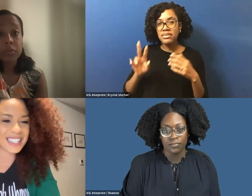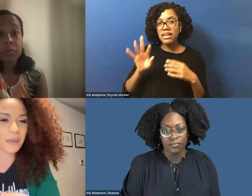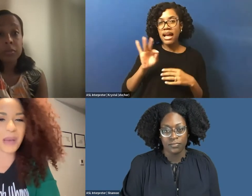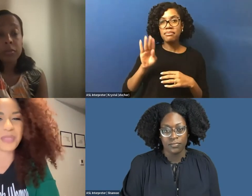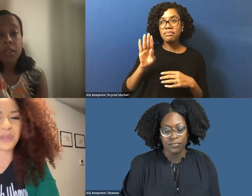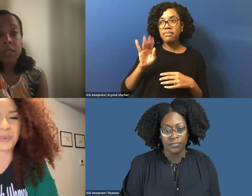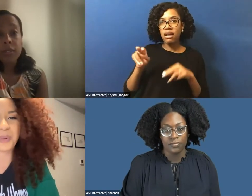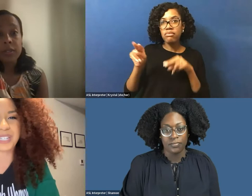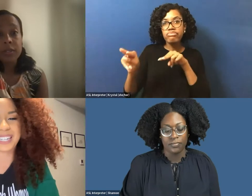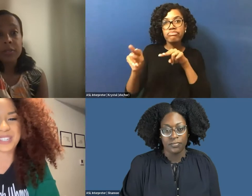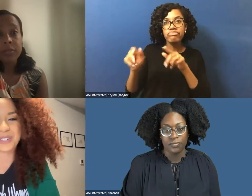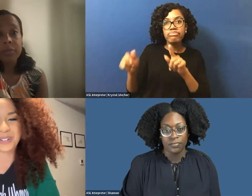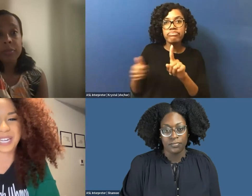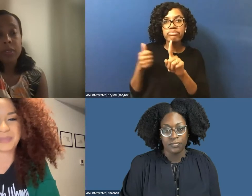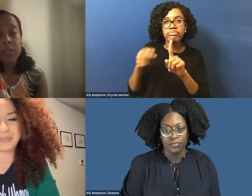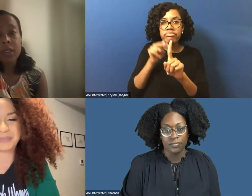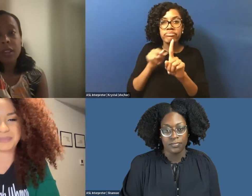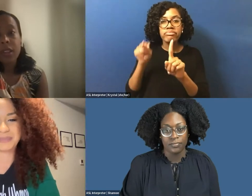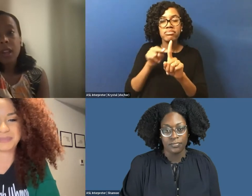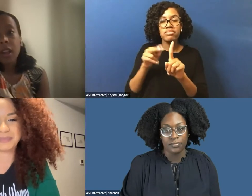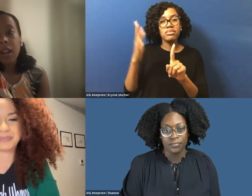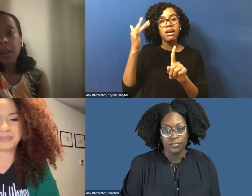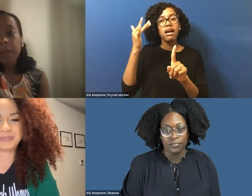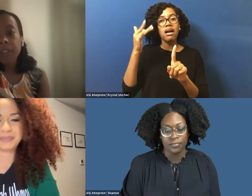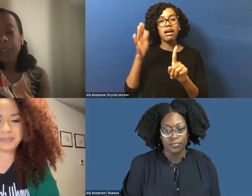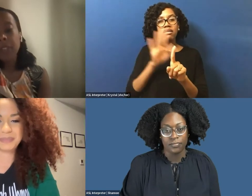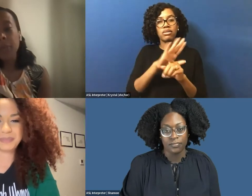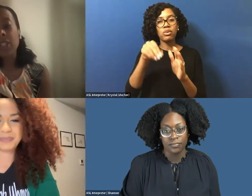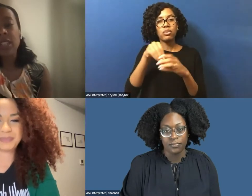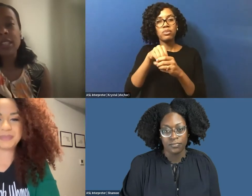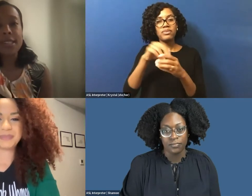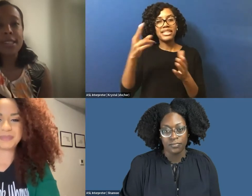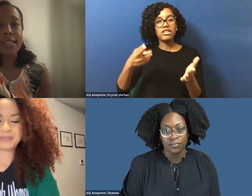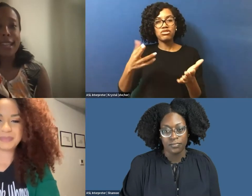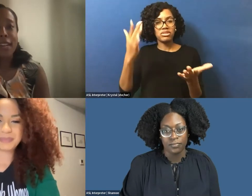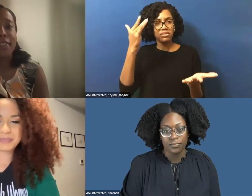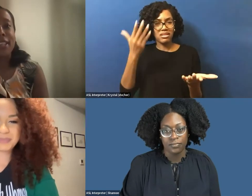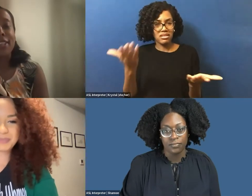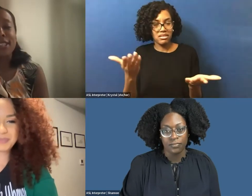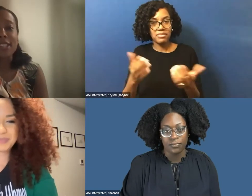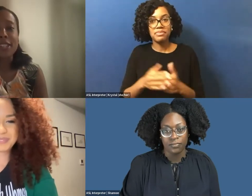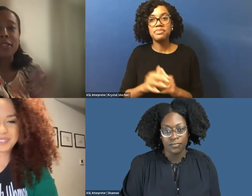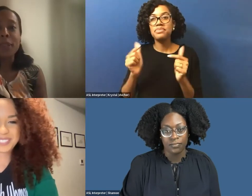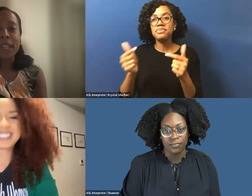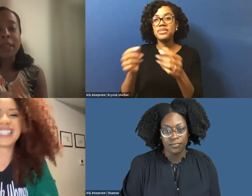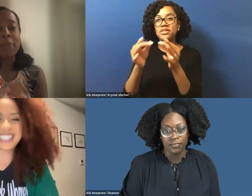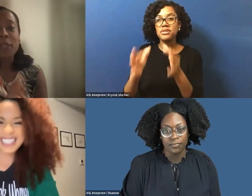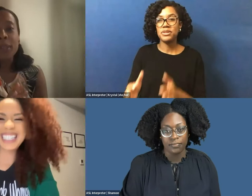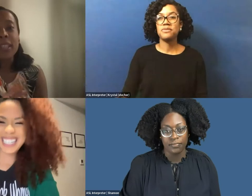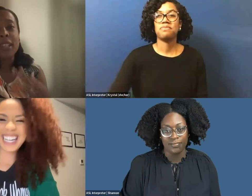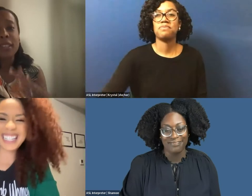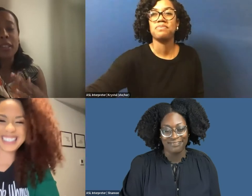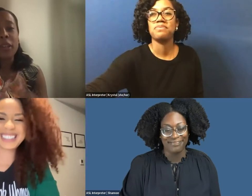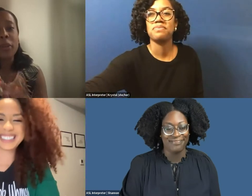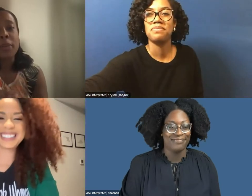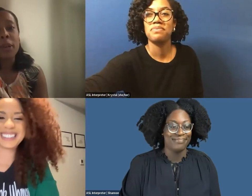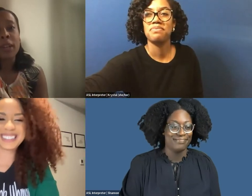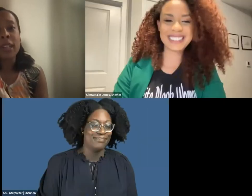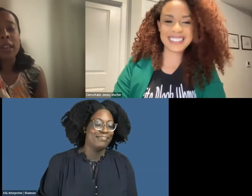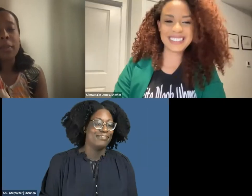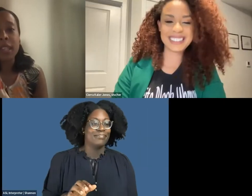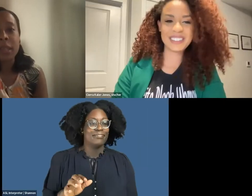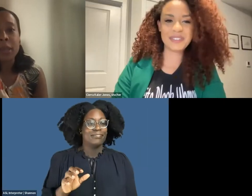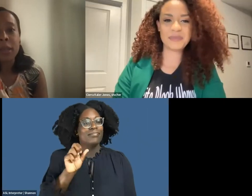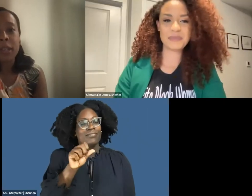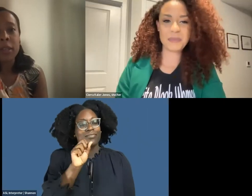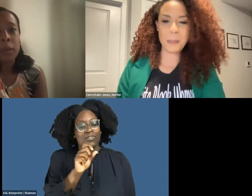tell us about their role in history? I love this question because it sits kind of at the intersection of the work I'm doing and, you know, where I'm